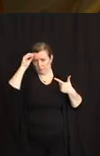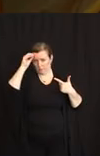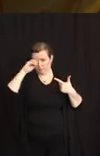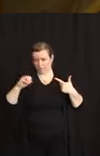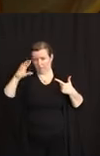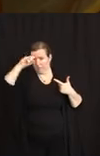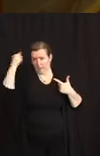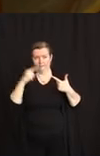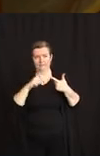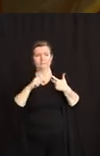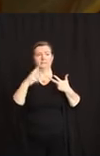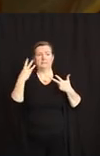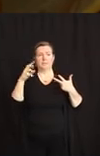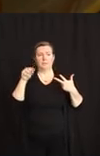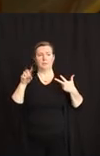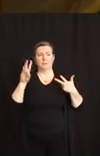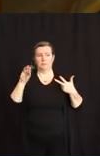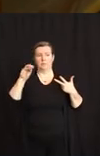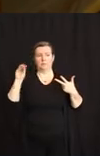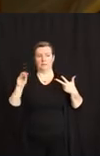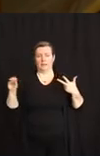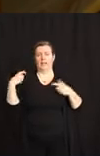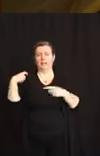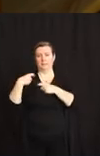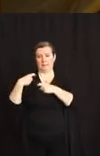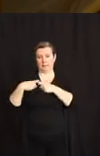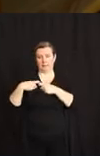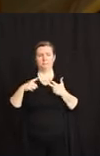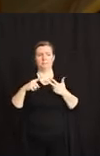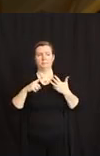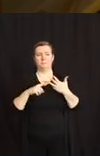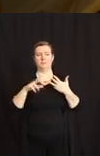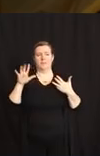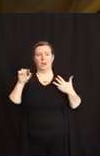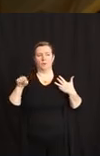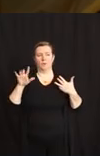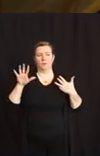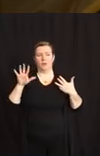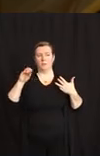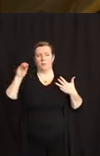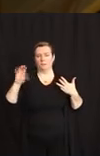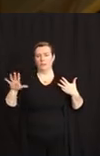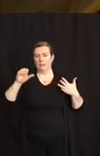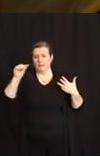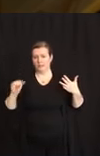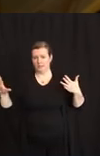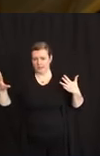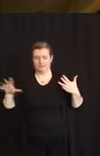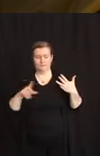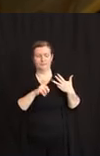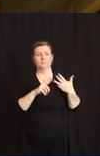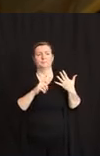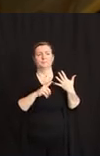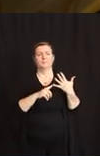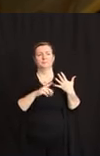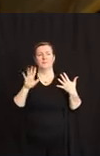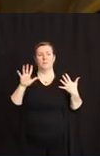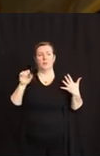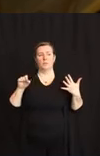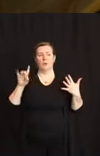16.6% Hispanic, 5.5% Asian non-Hispanic, and 5.8% other